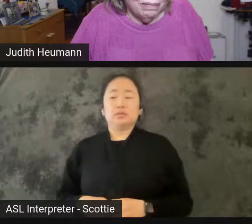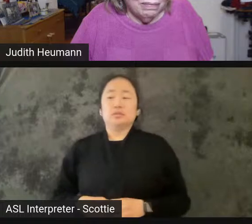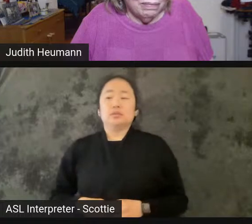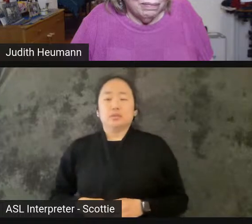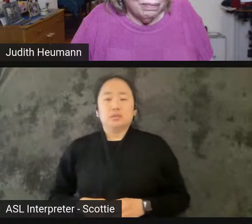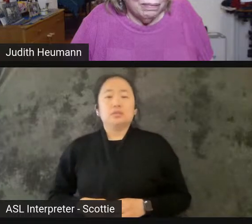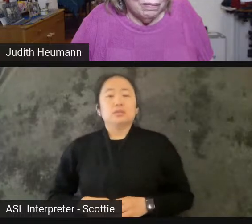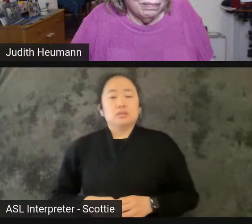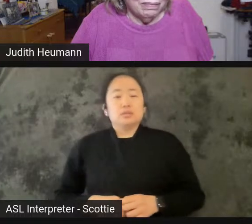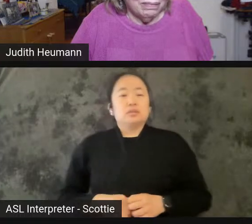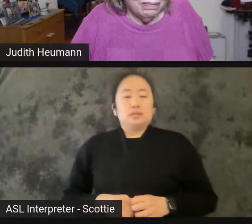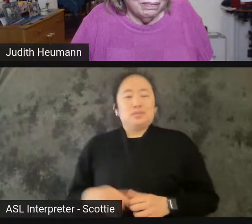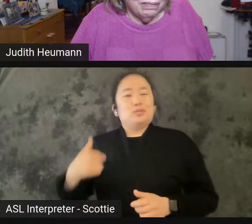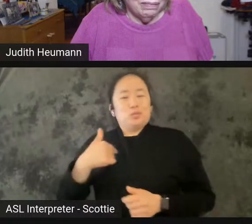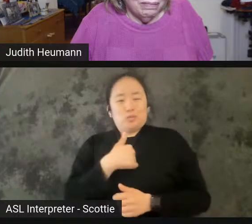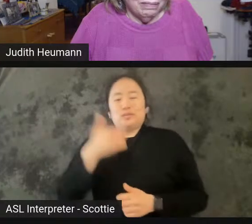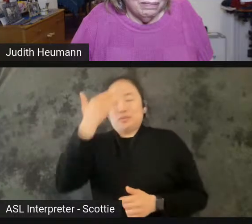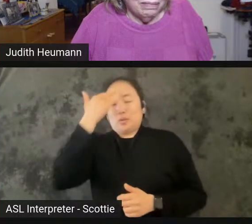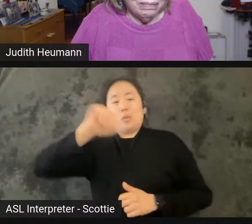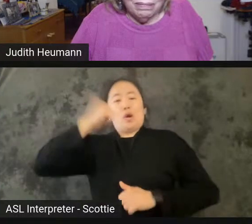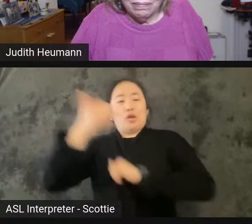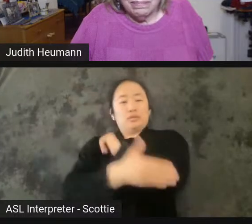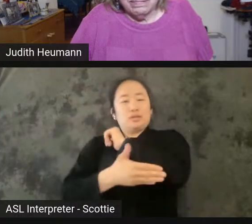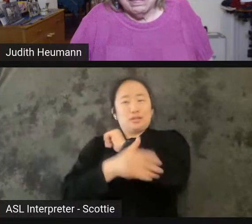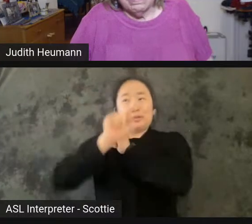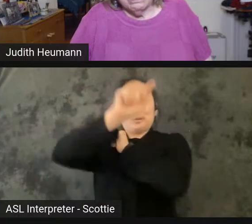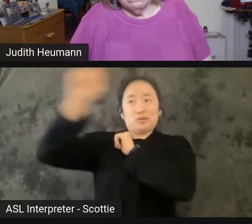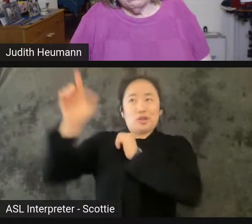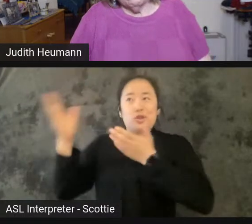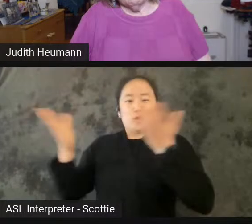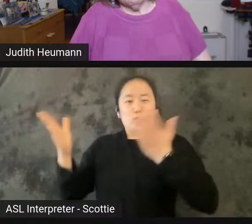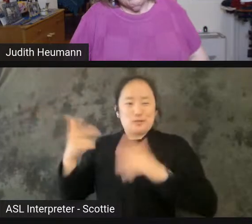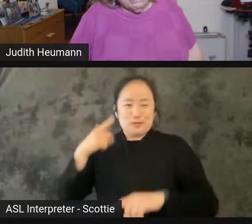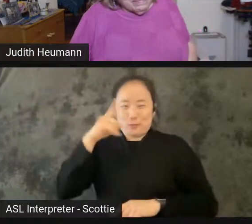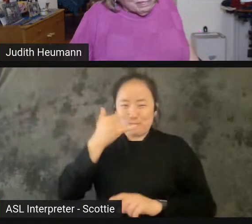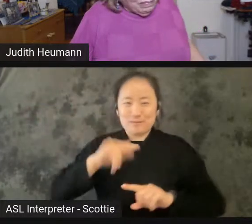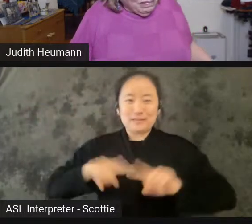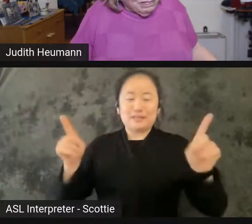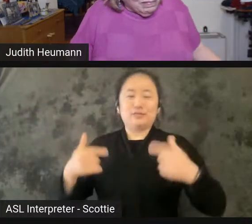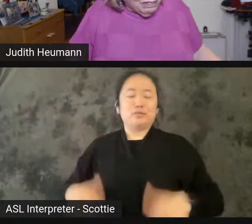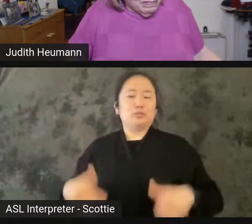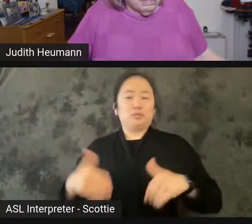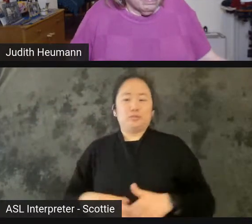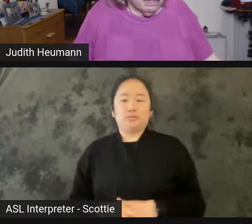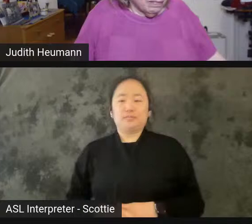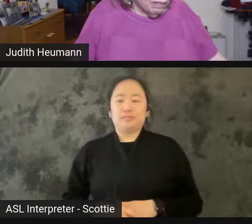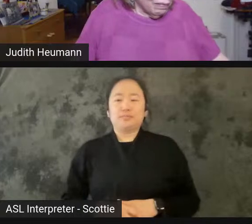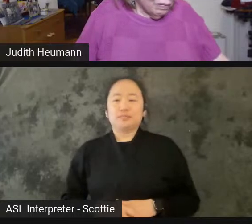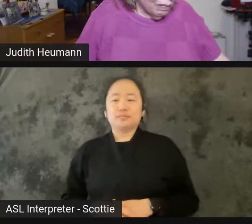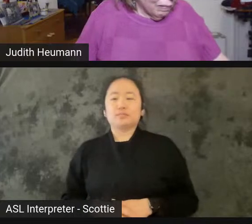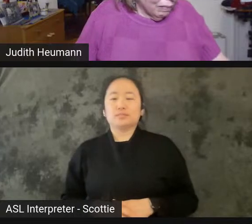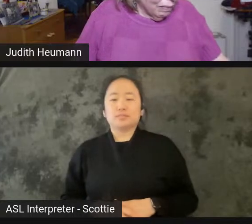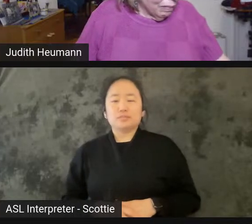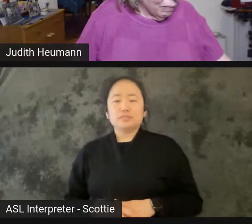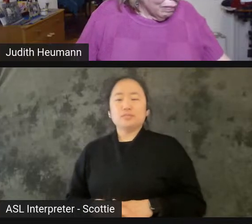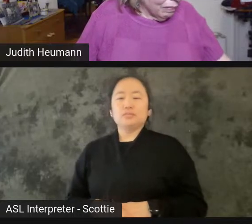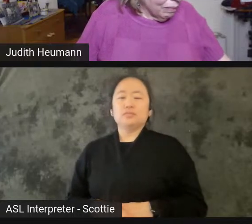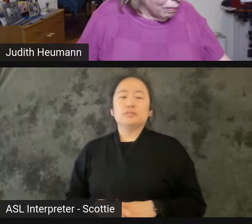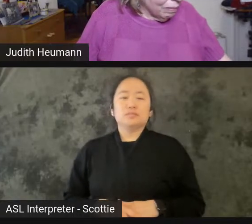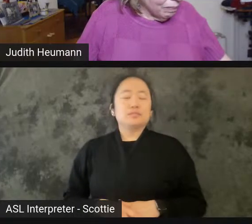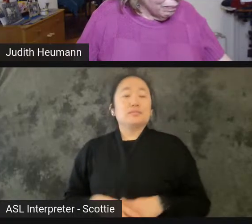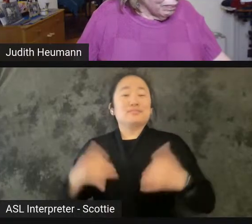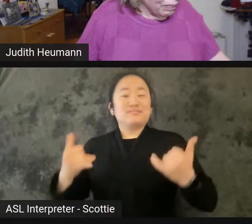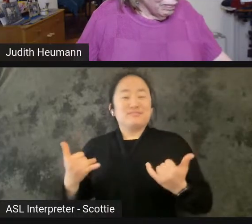people around the world being different. We're going to shift gears a bit and hear from people who